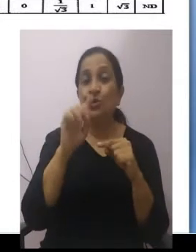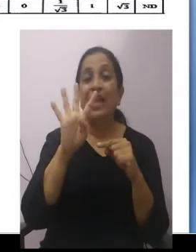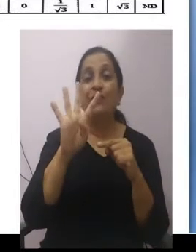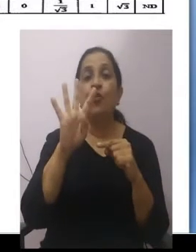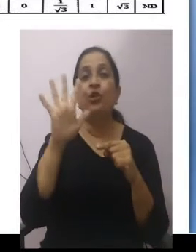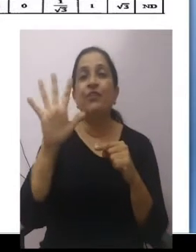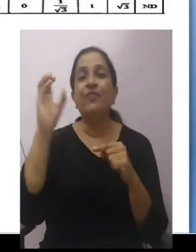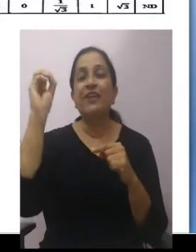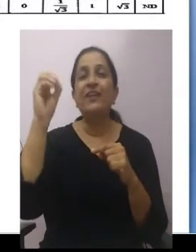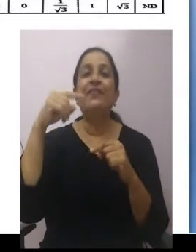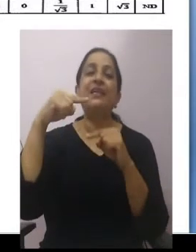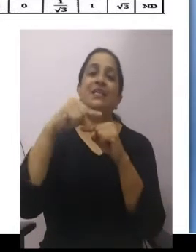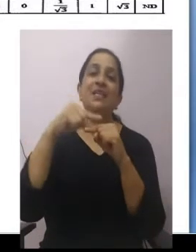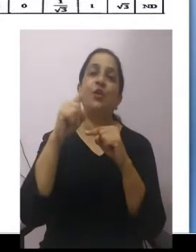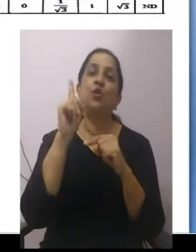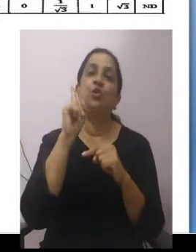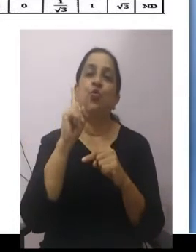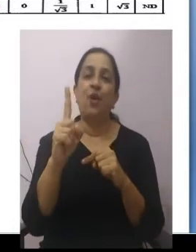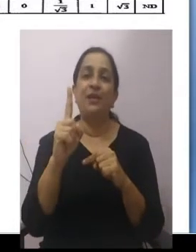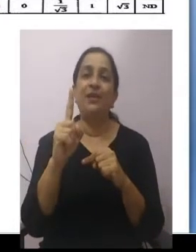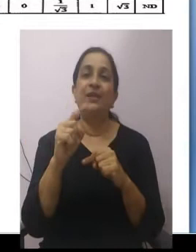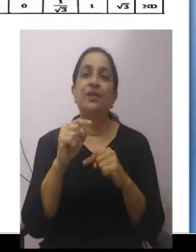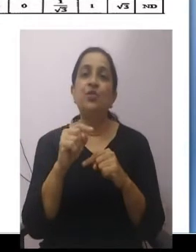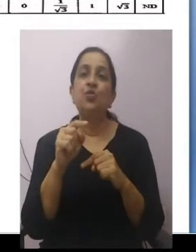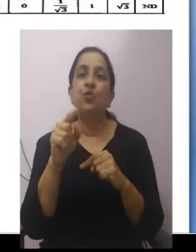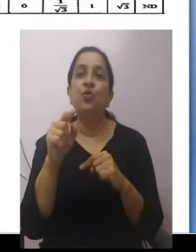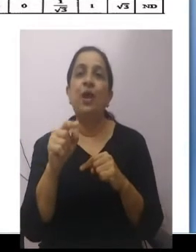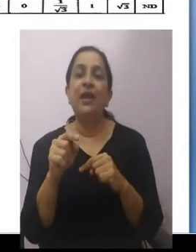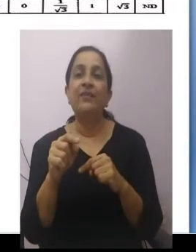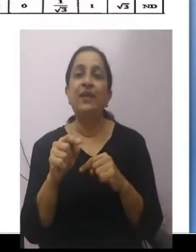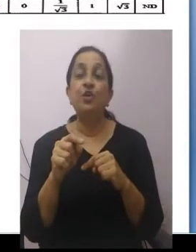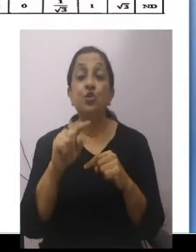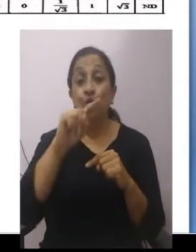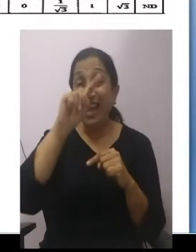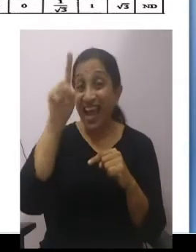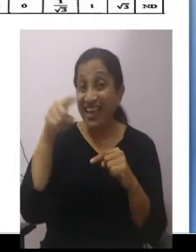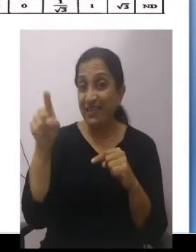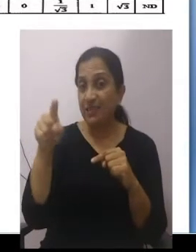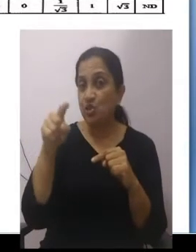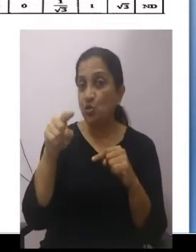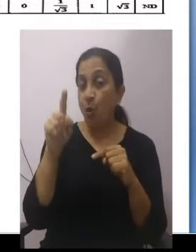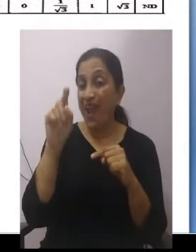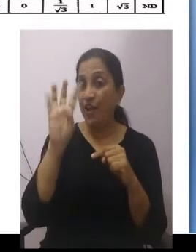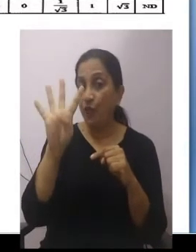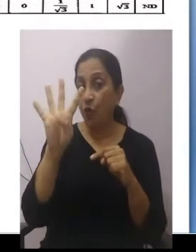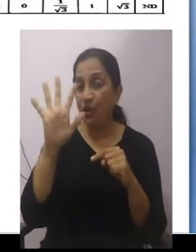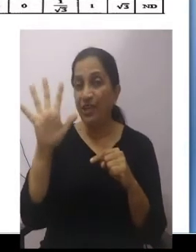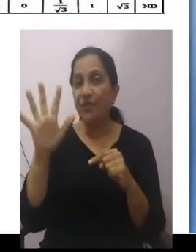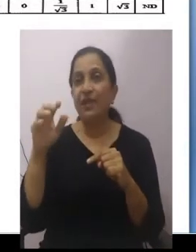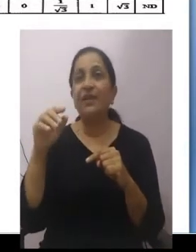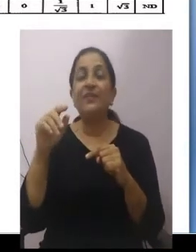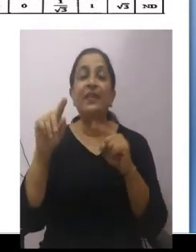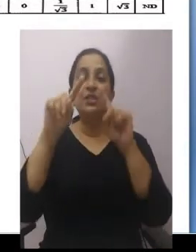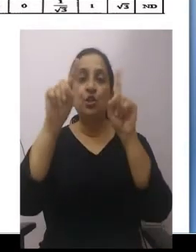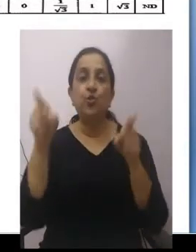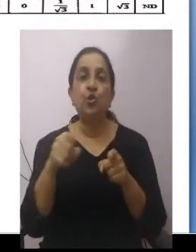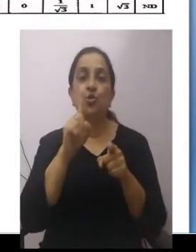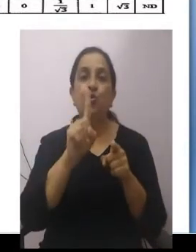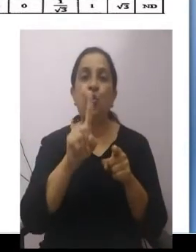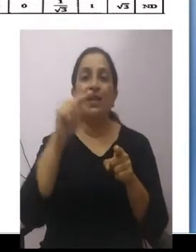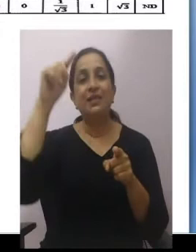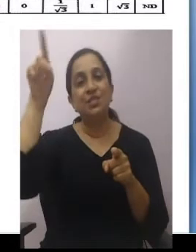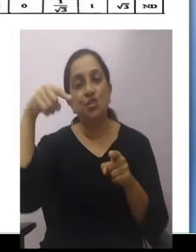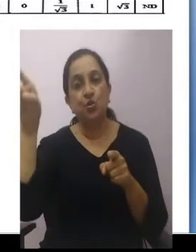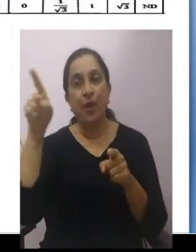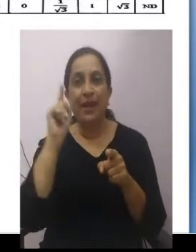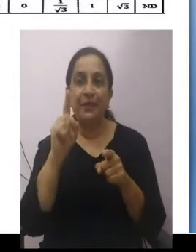okay, which is equal to 1. Okay, so tan squared 45 will become 1 squared, which